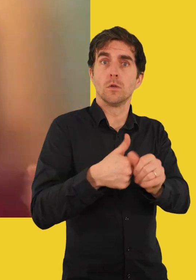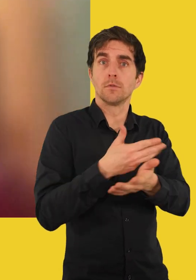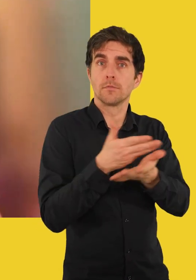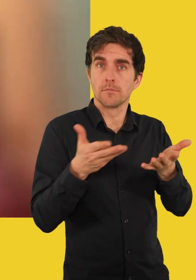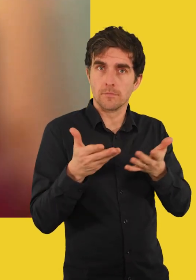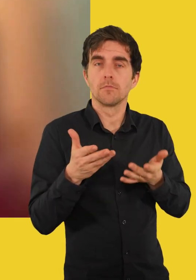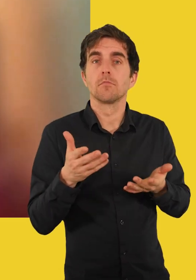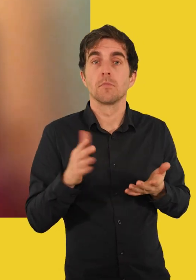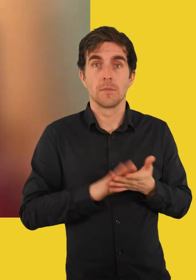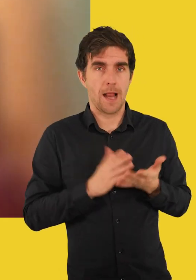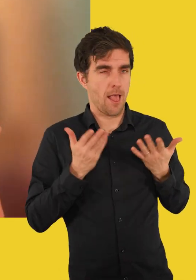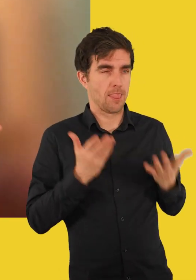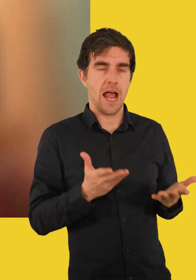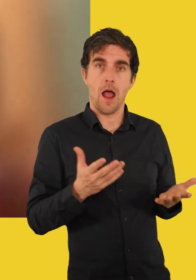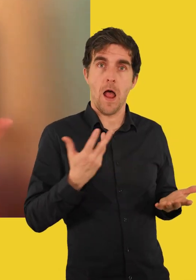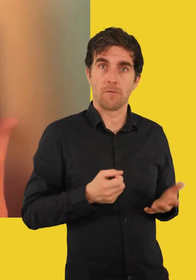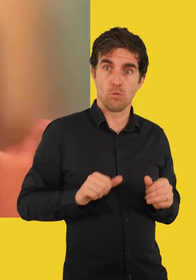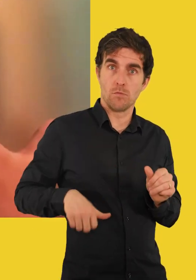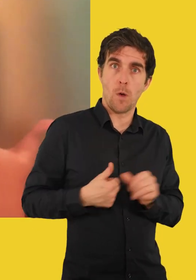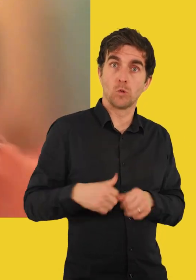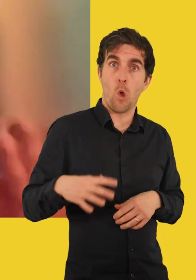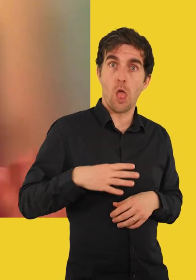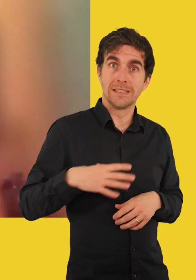just being there in that space helps